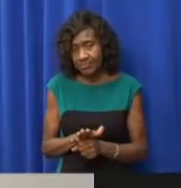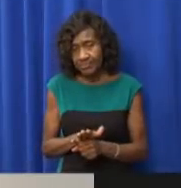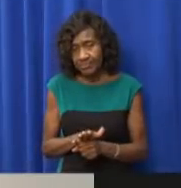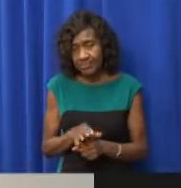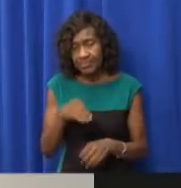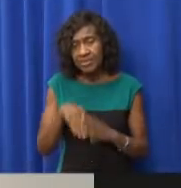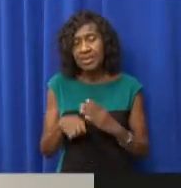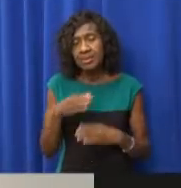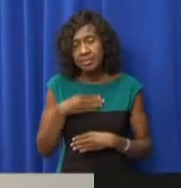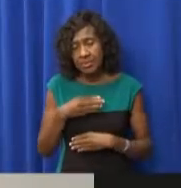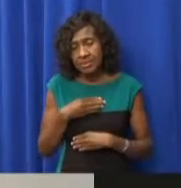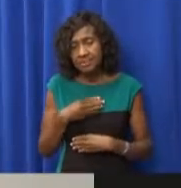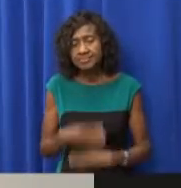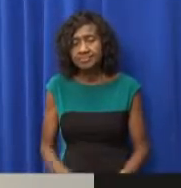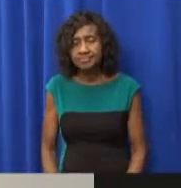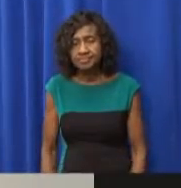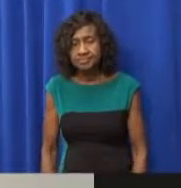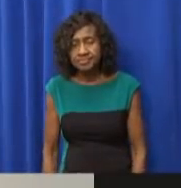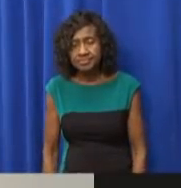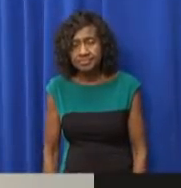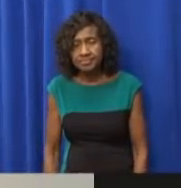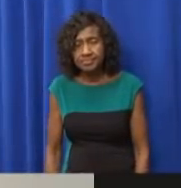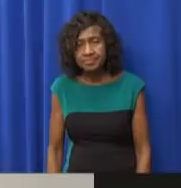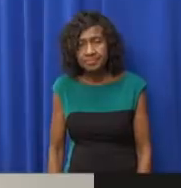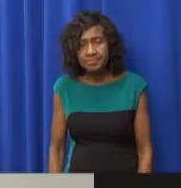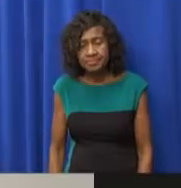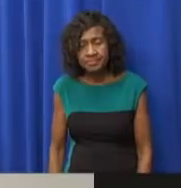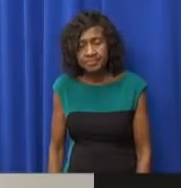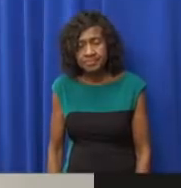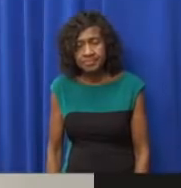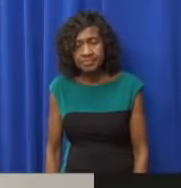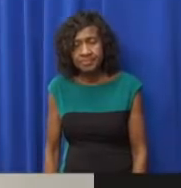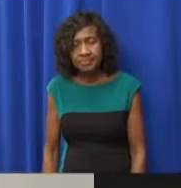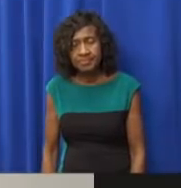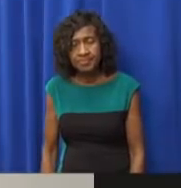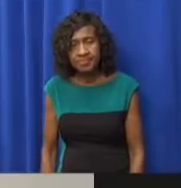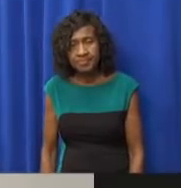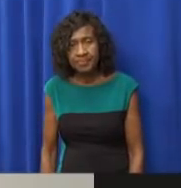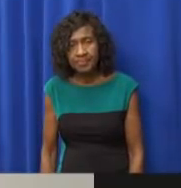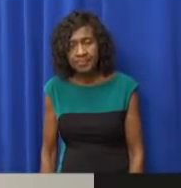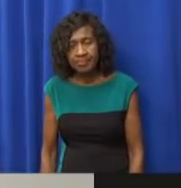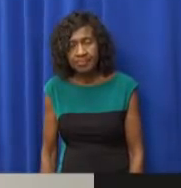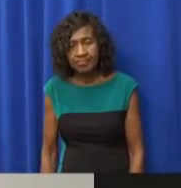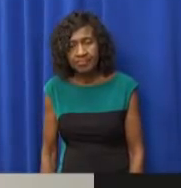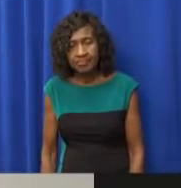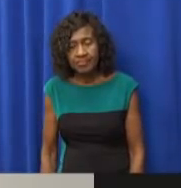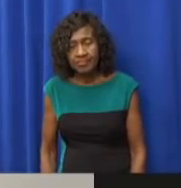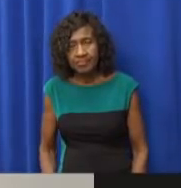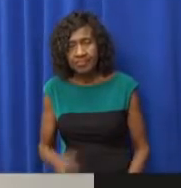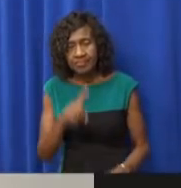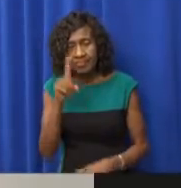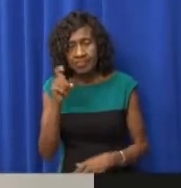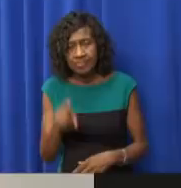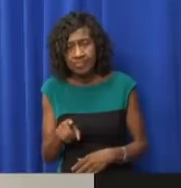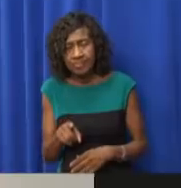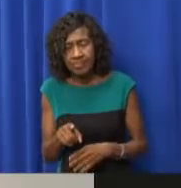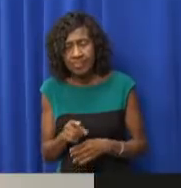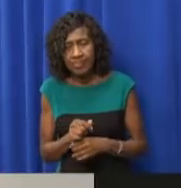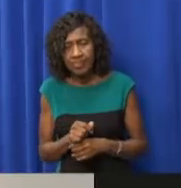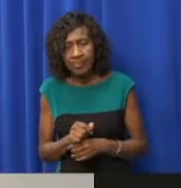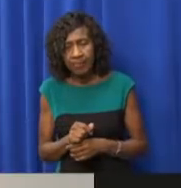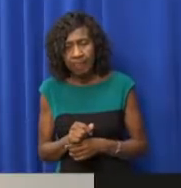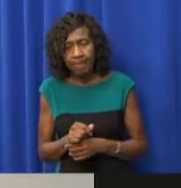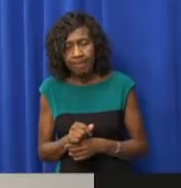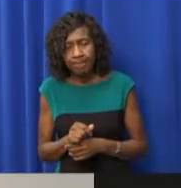And there was recently an education discussion that was planned for Radio Cayman. I believe that